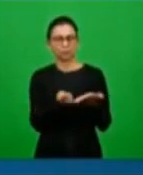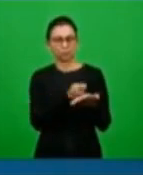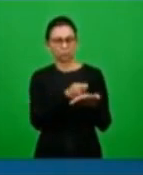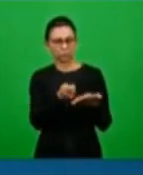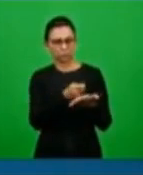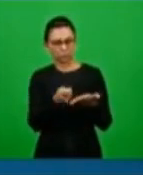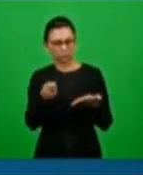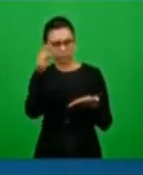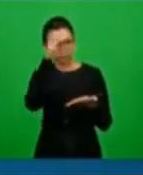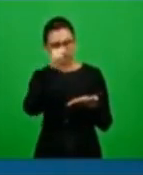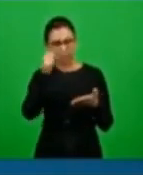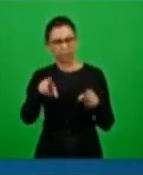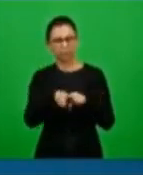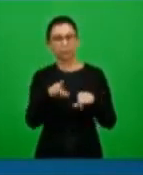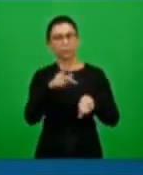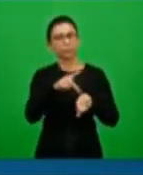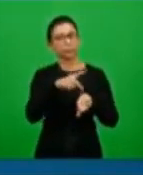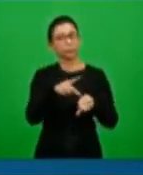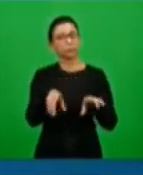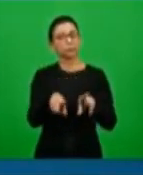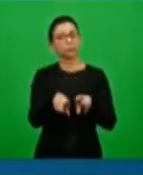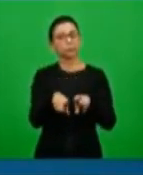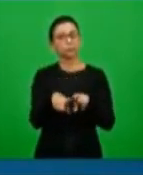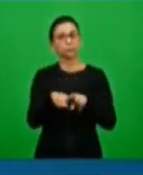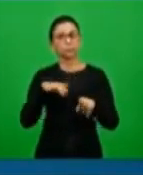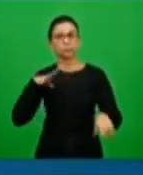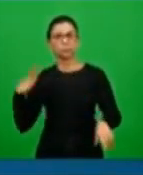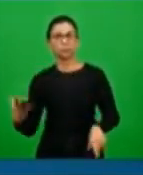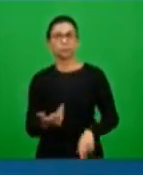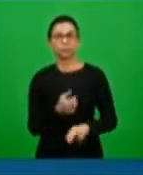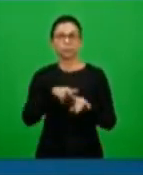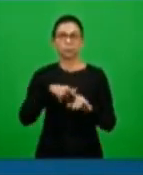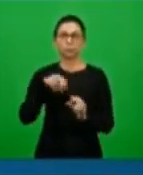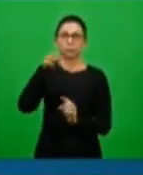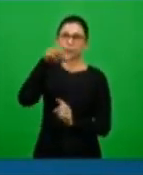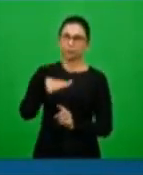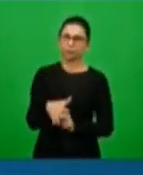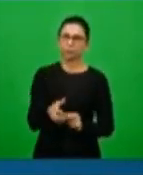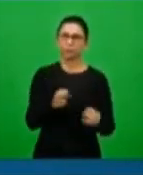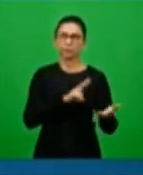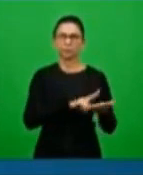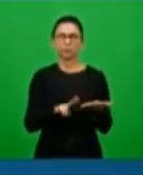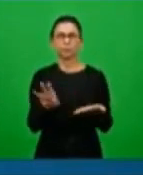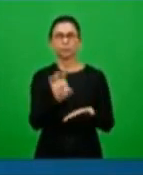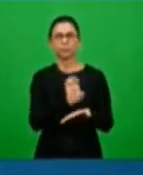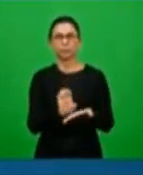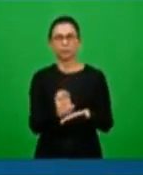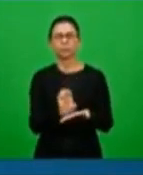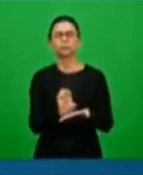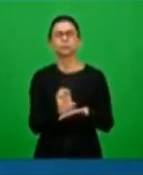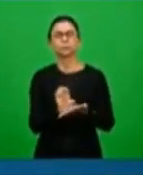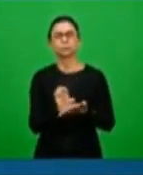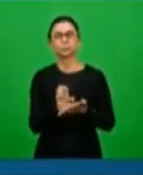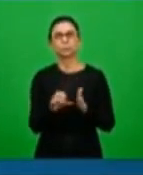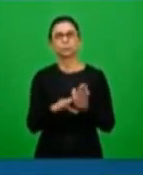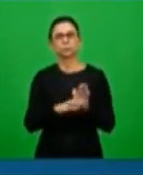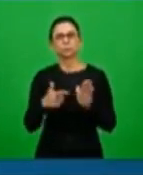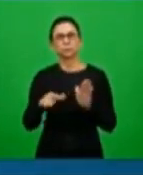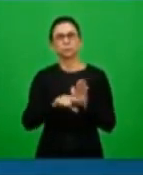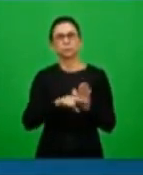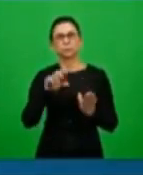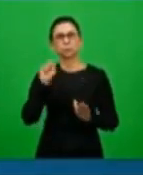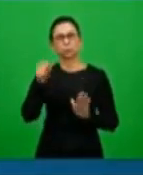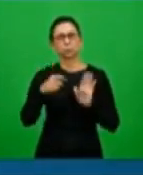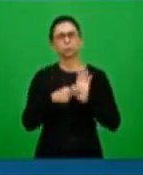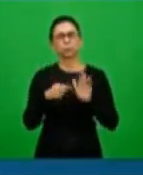be the rule book for the life of the Christian, and salvation by grace, like the word in Ephesians that says on